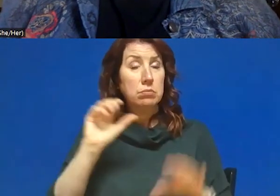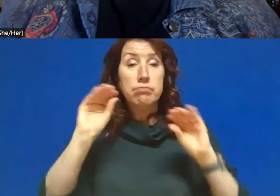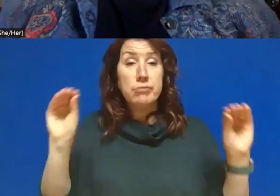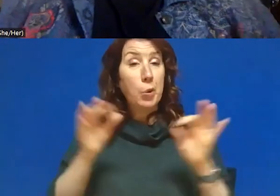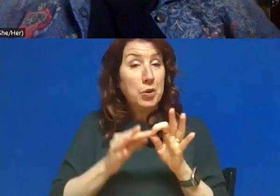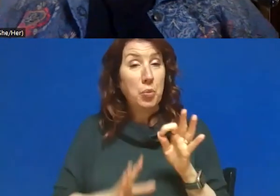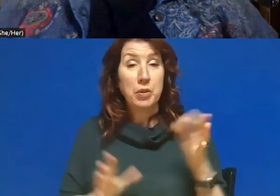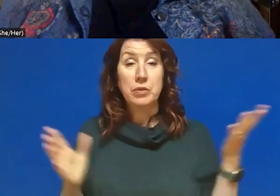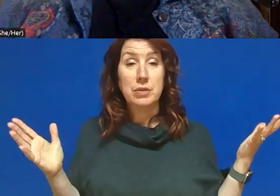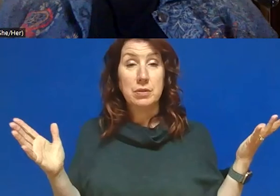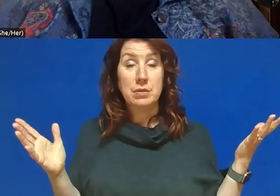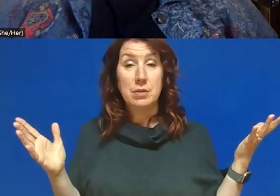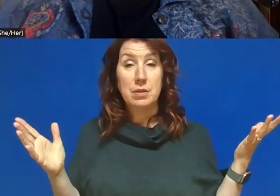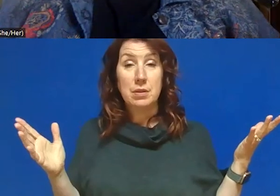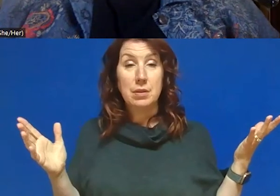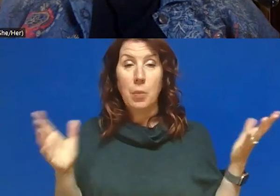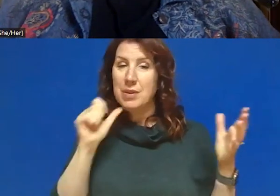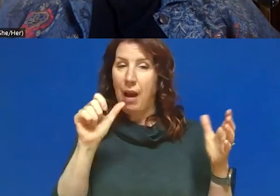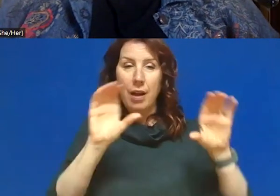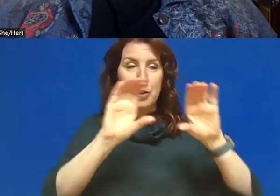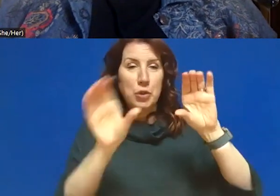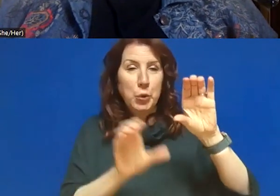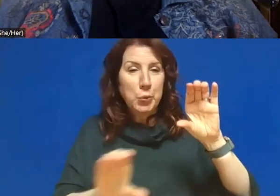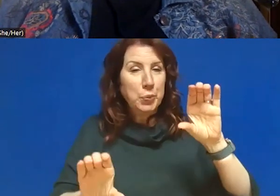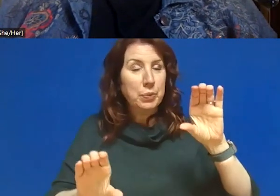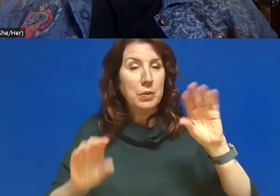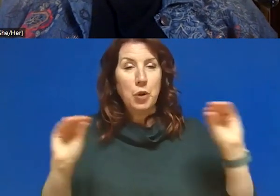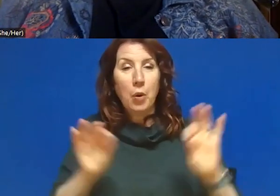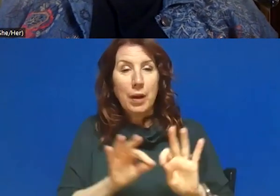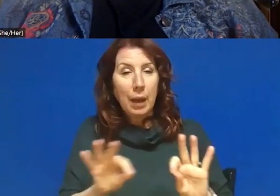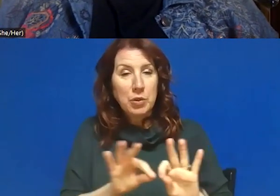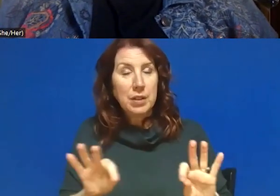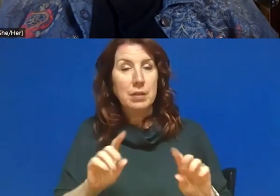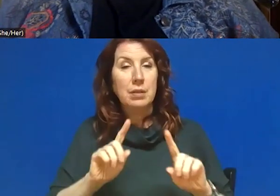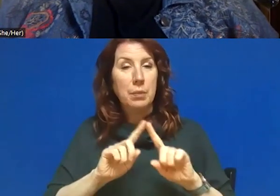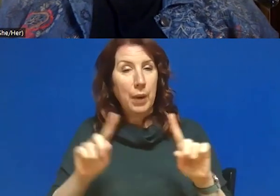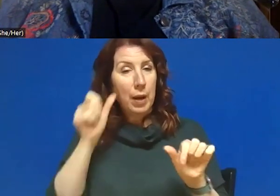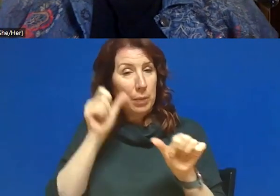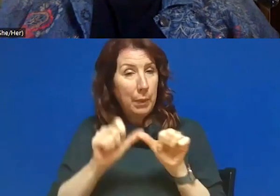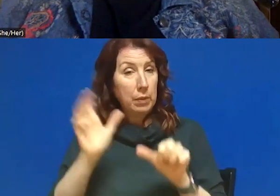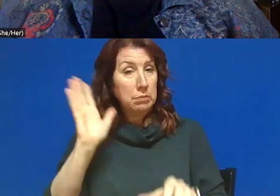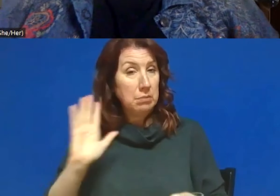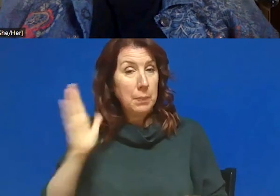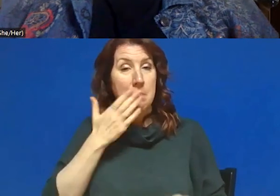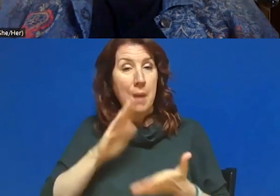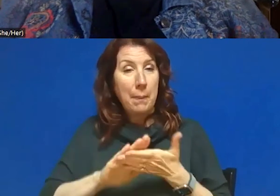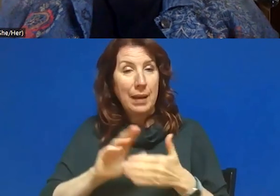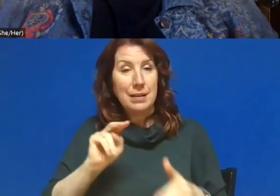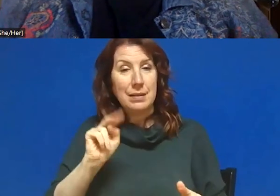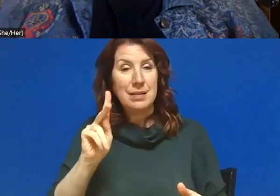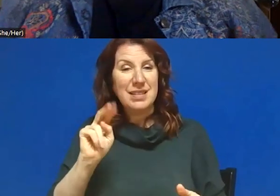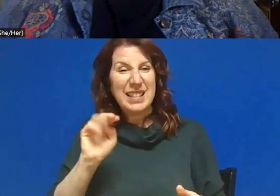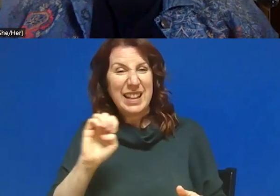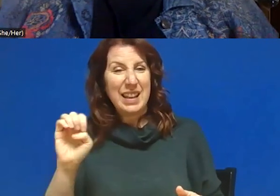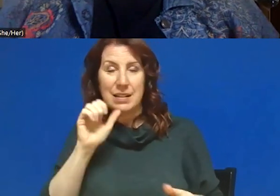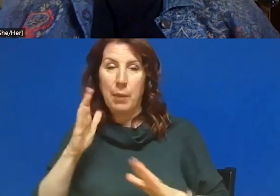right? You know, we weren't on Zoom, so there was no closed caption. I remember, back to my bad knees, which is not really my main